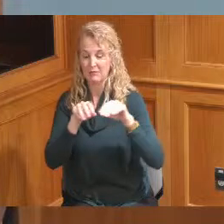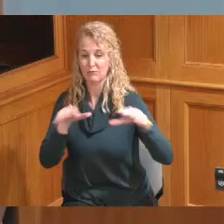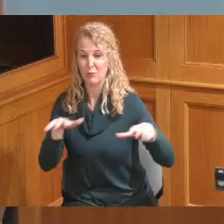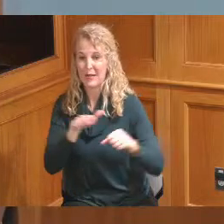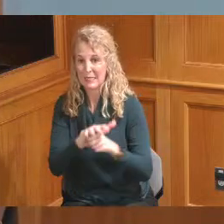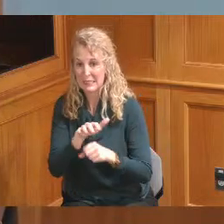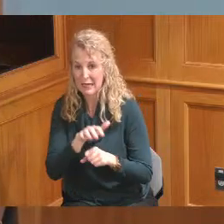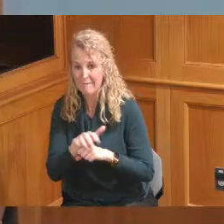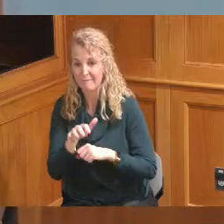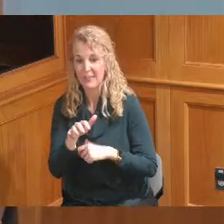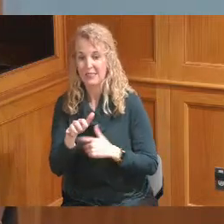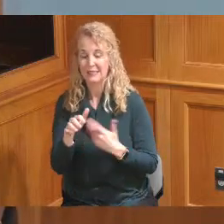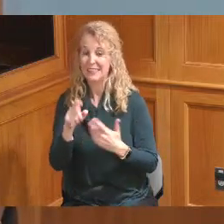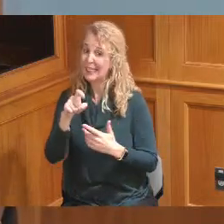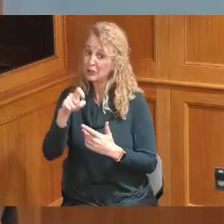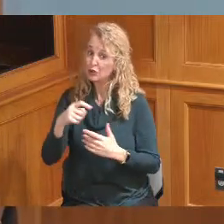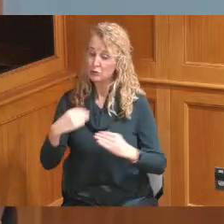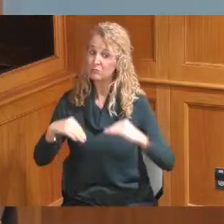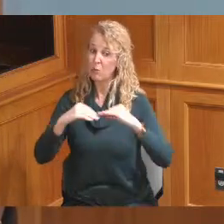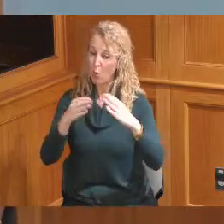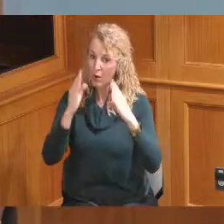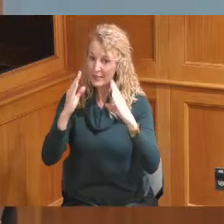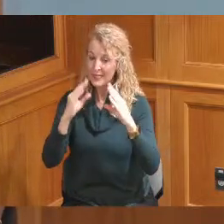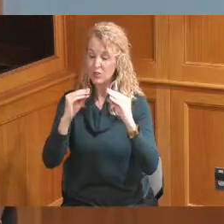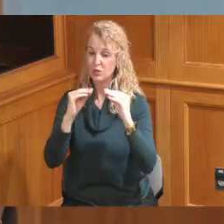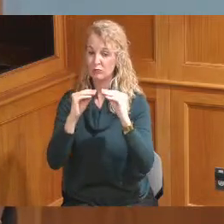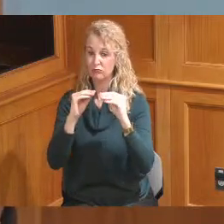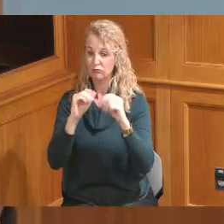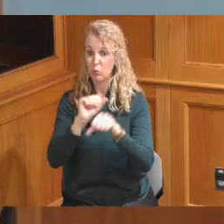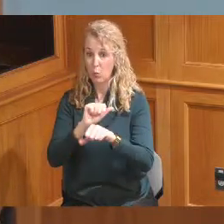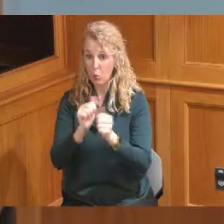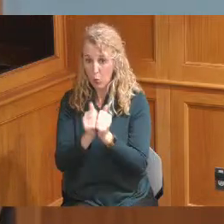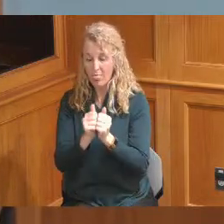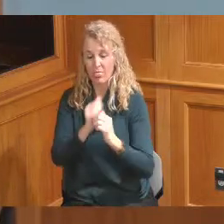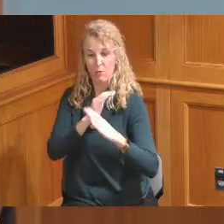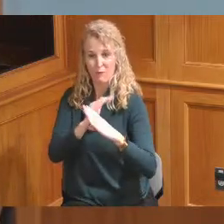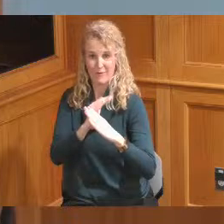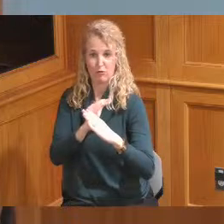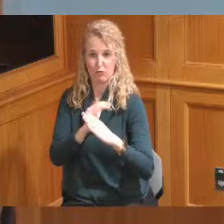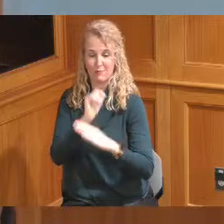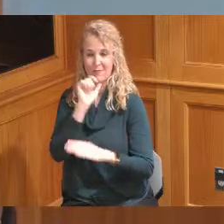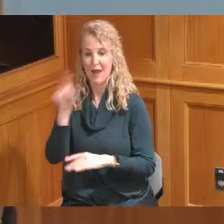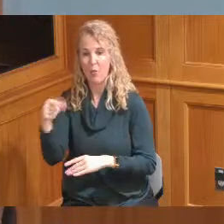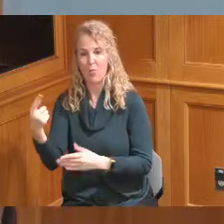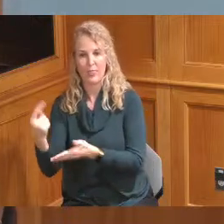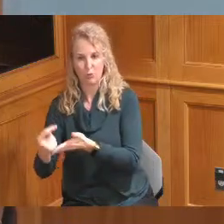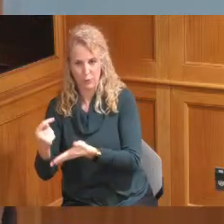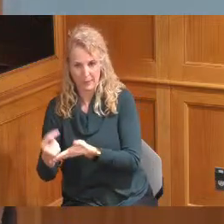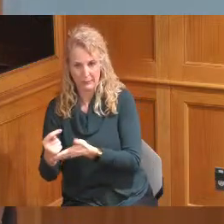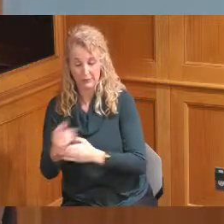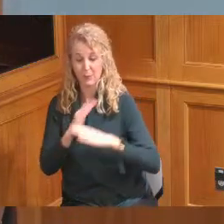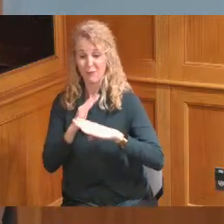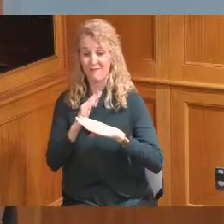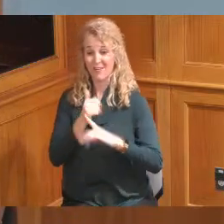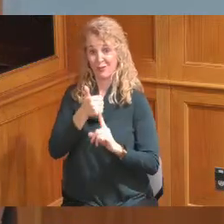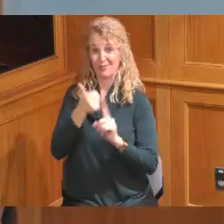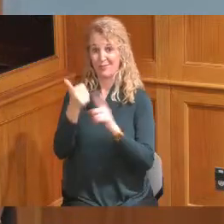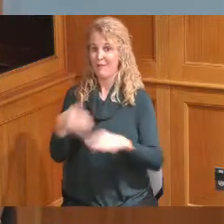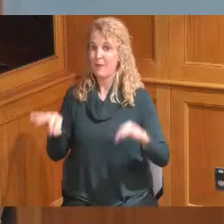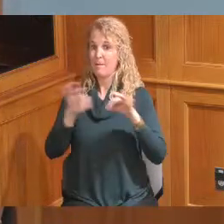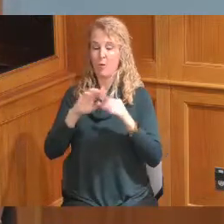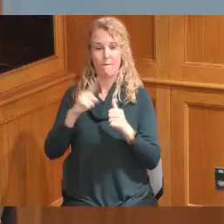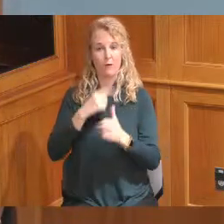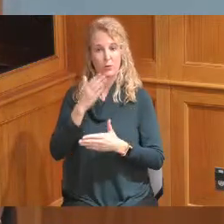it should get, as prevention is a very critical aspect of the continuum of care. And there's an adage that says